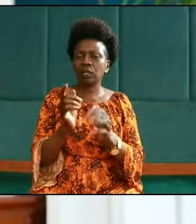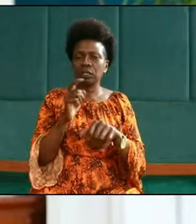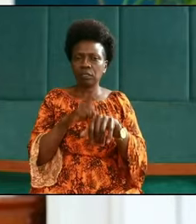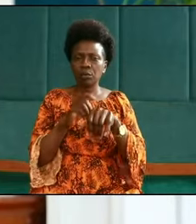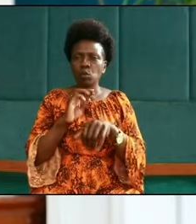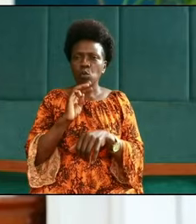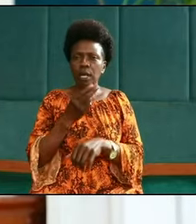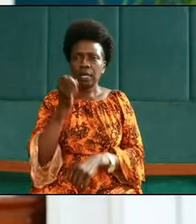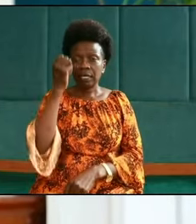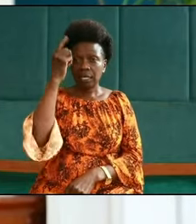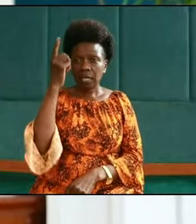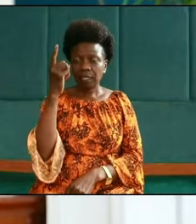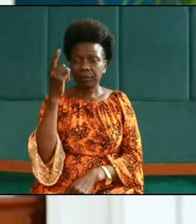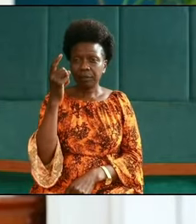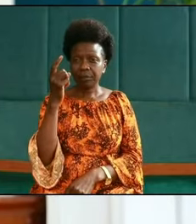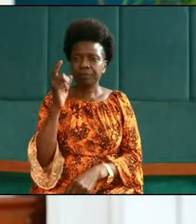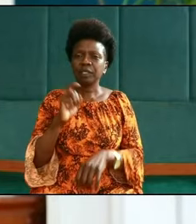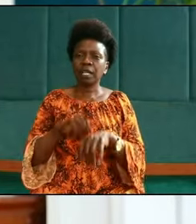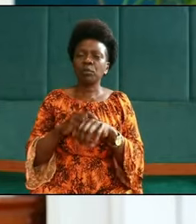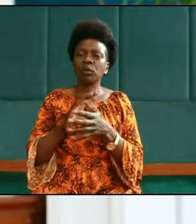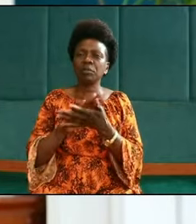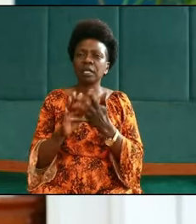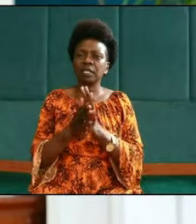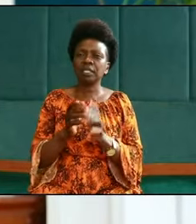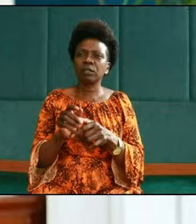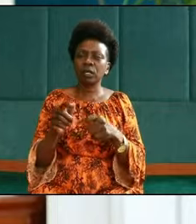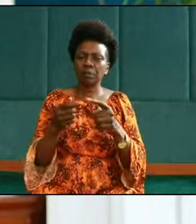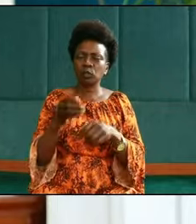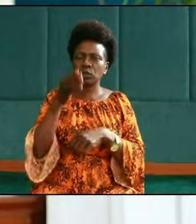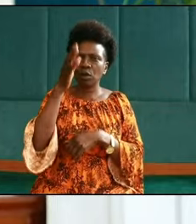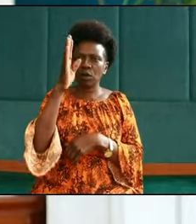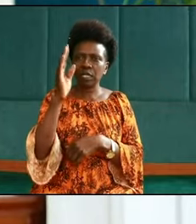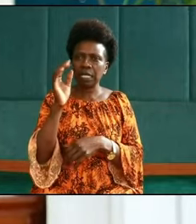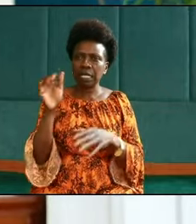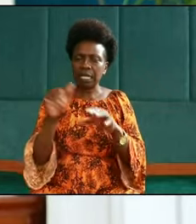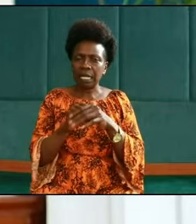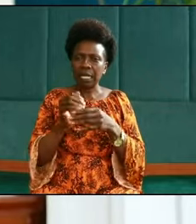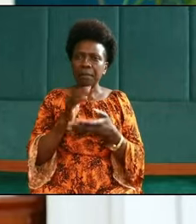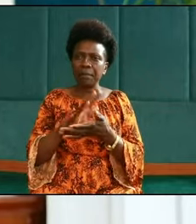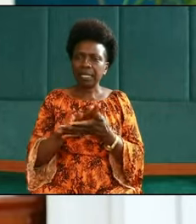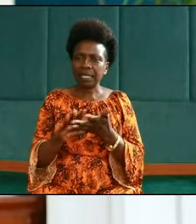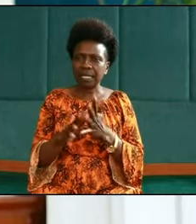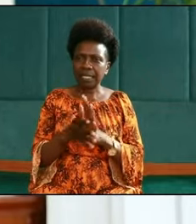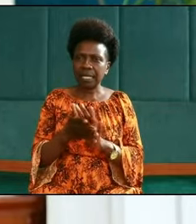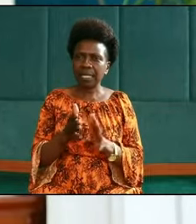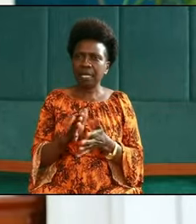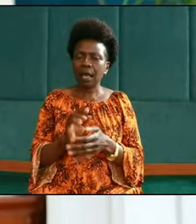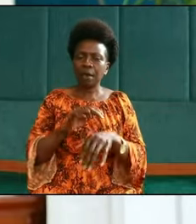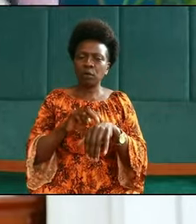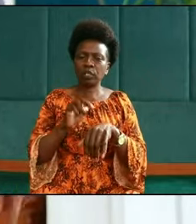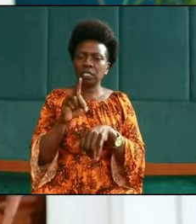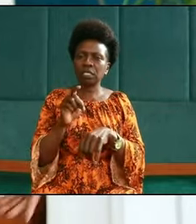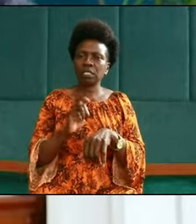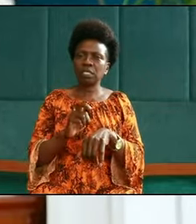we understand, when we repent, when we come to God in repentance upon